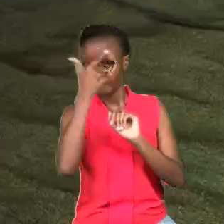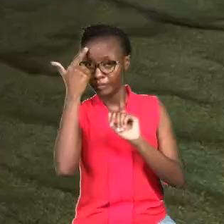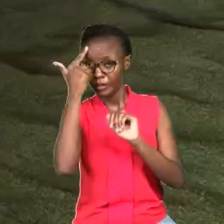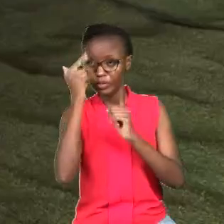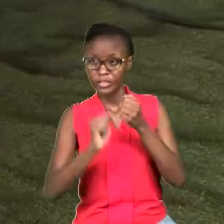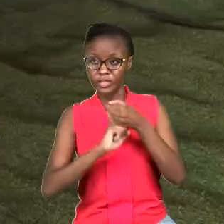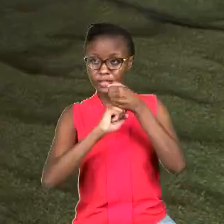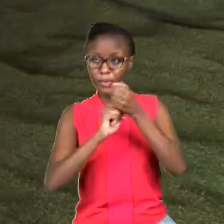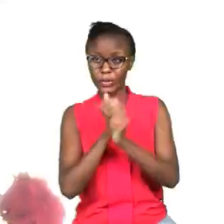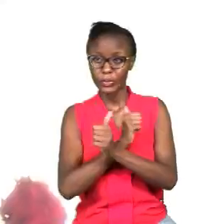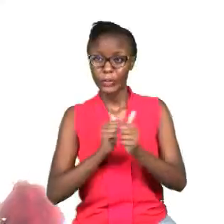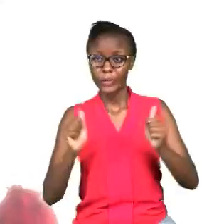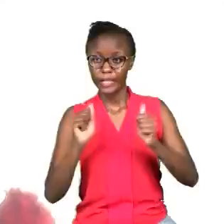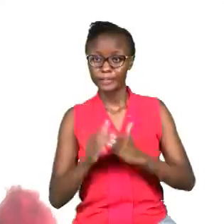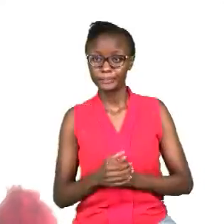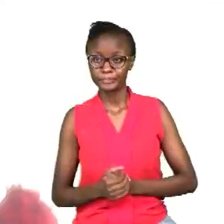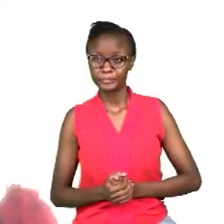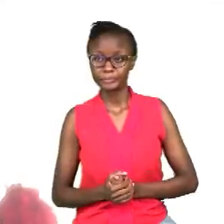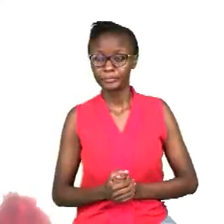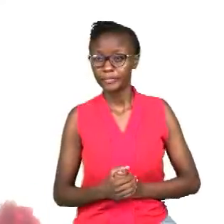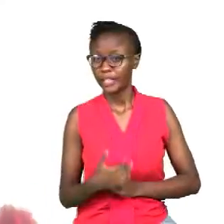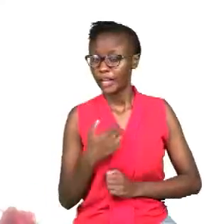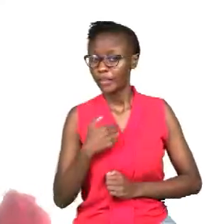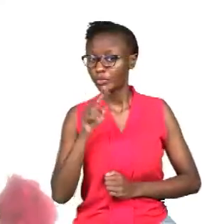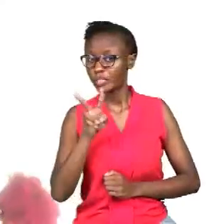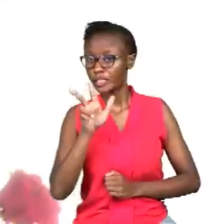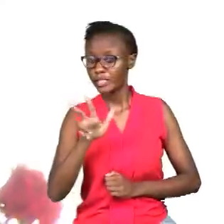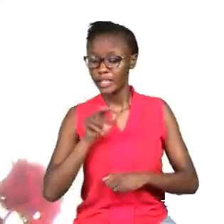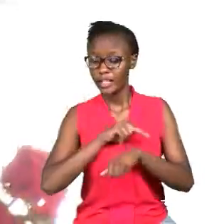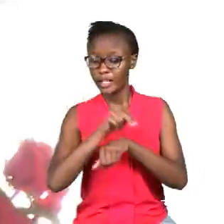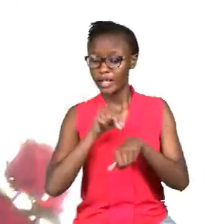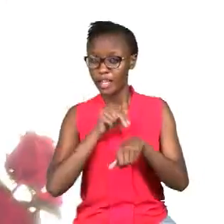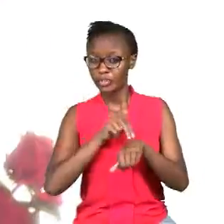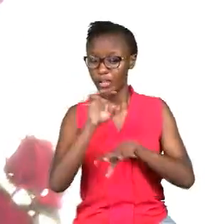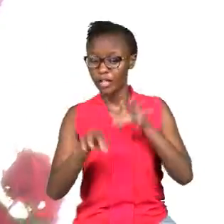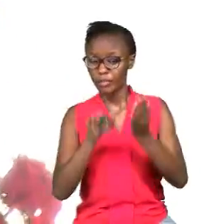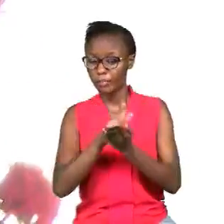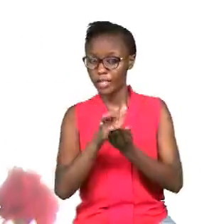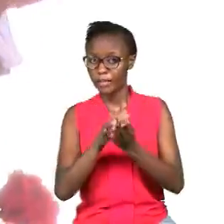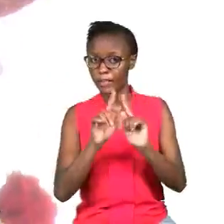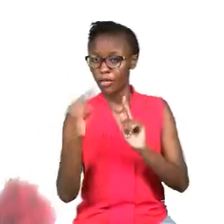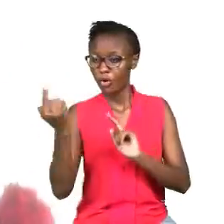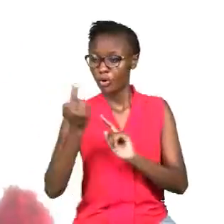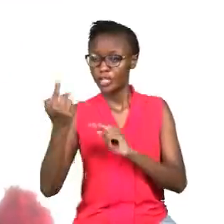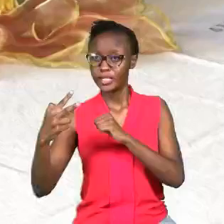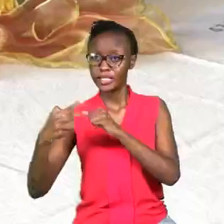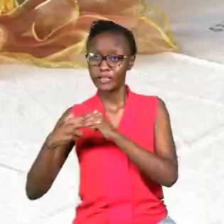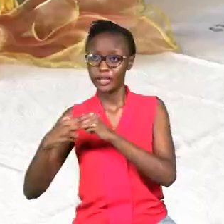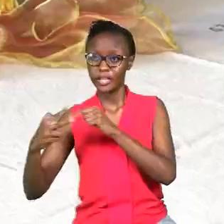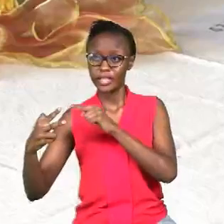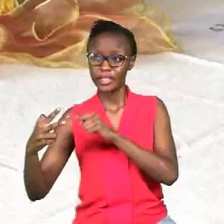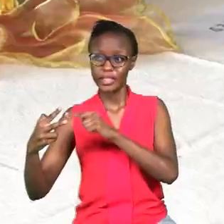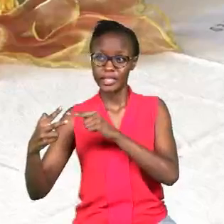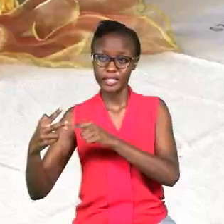continued support in the sector. We have 23 national parks in the country. Only 7 are viable that make money